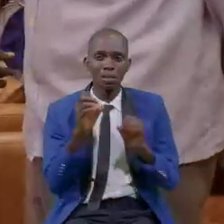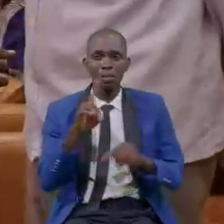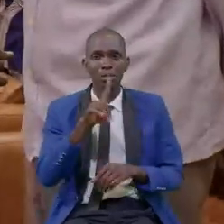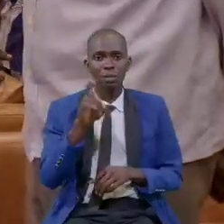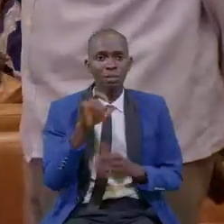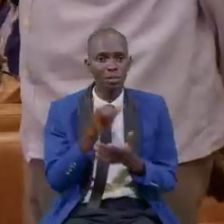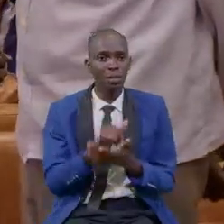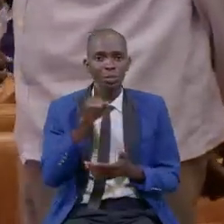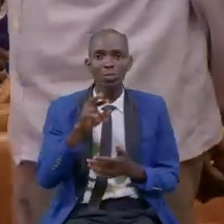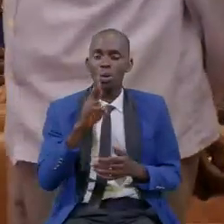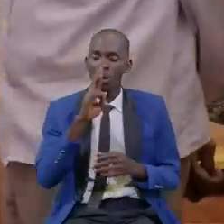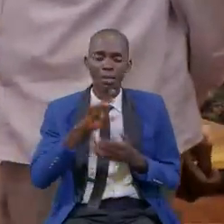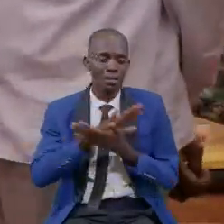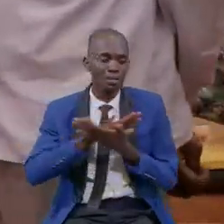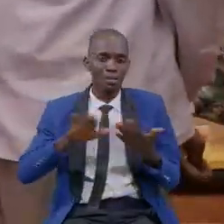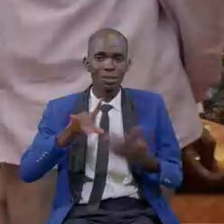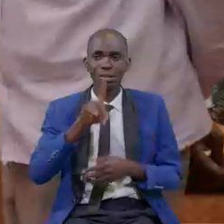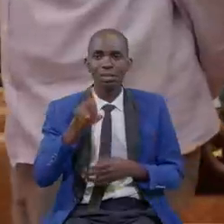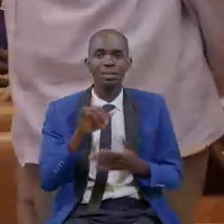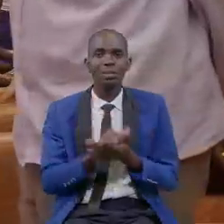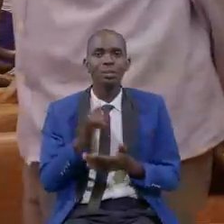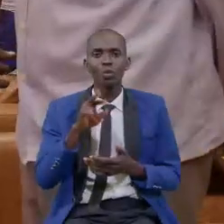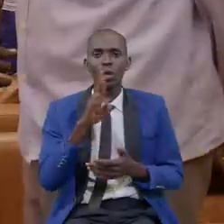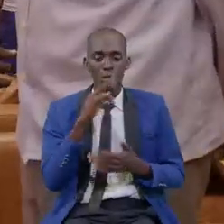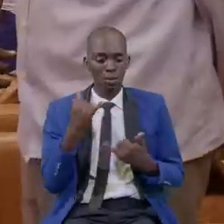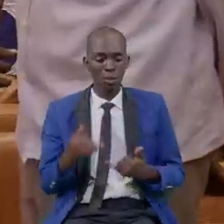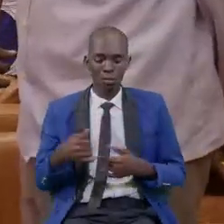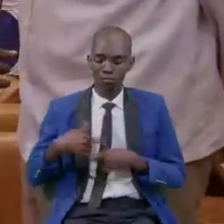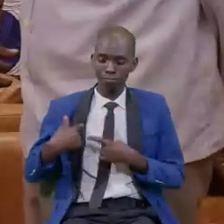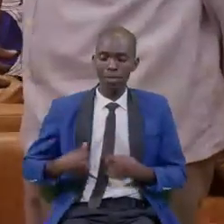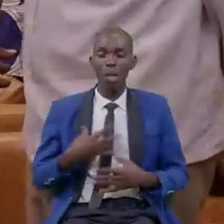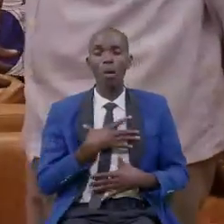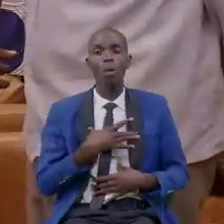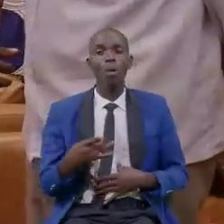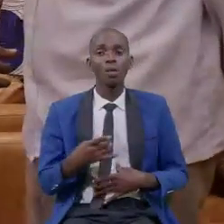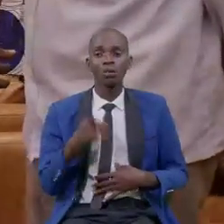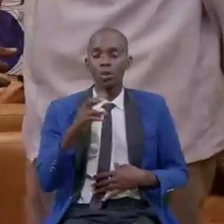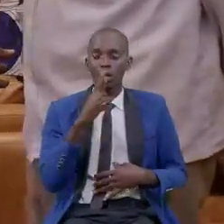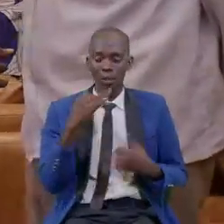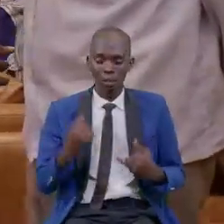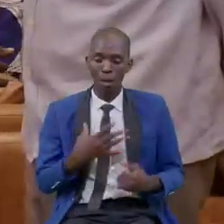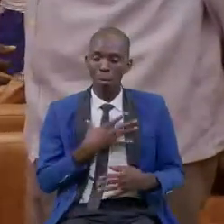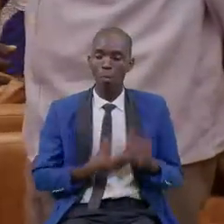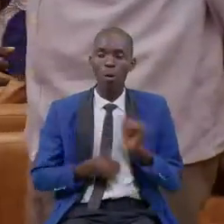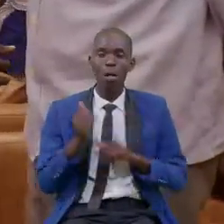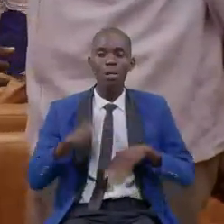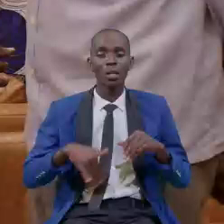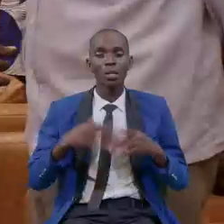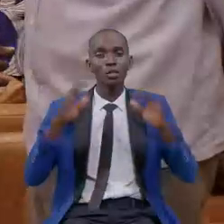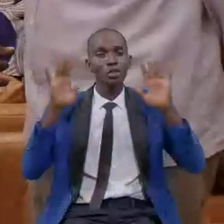You're clean. You're white. You're whiter than snow.